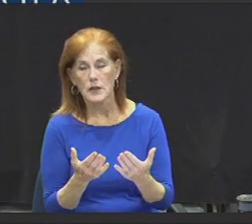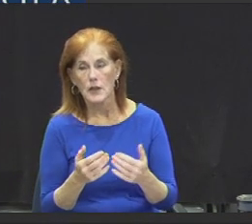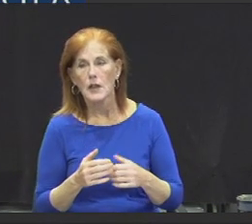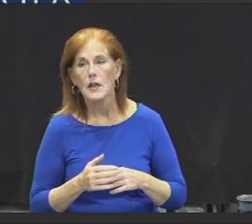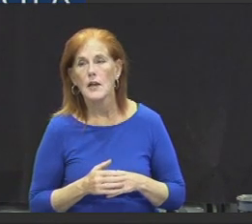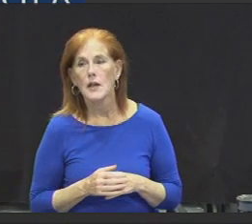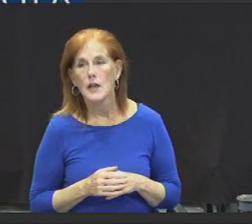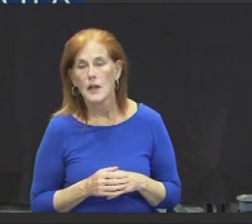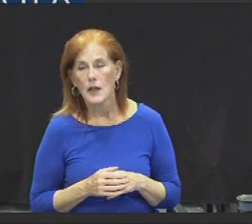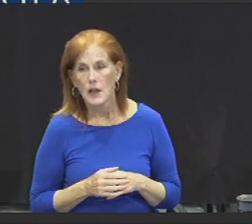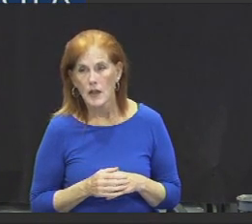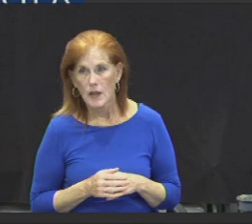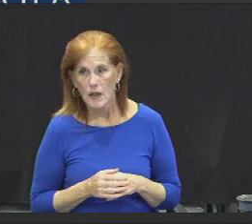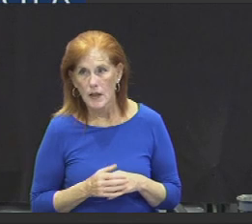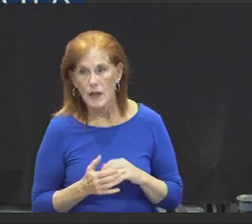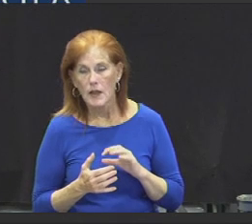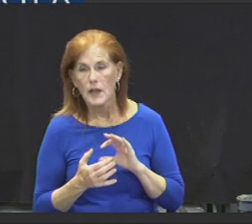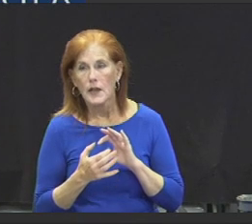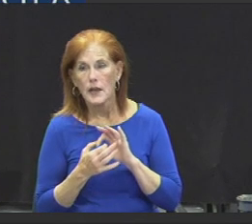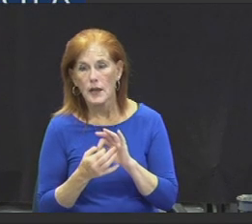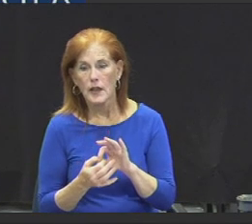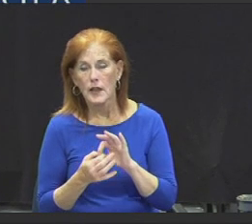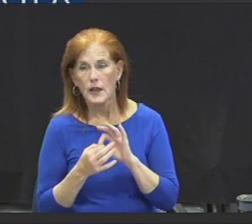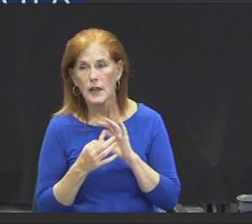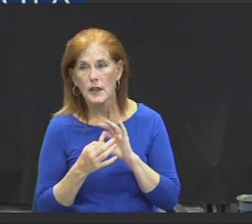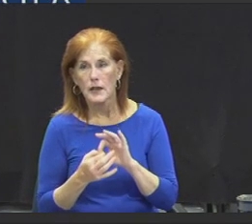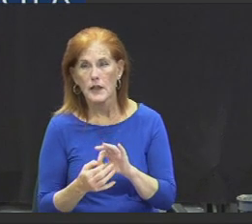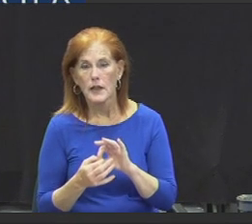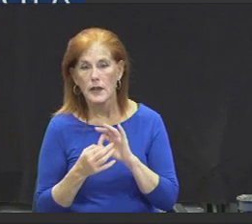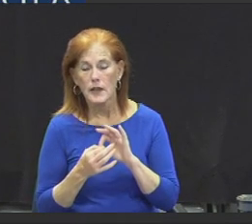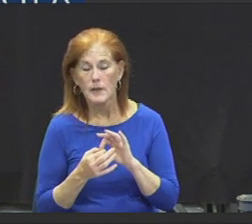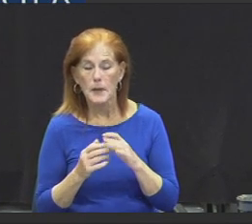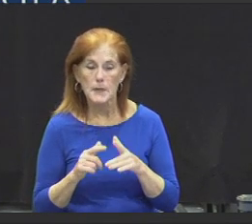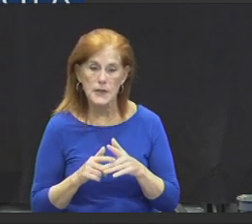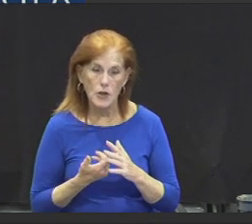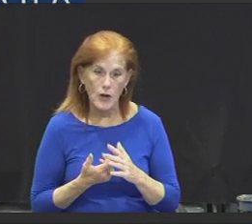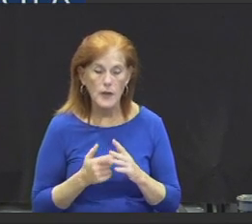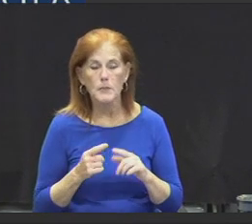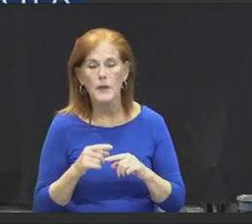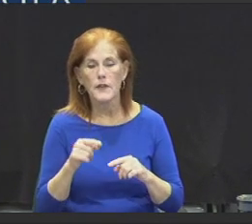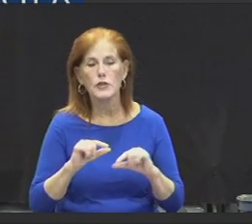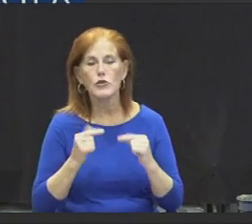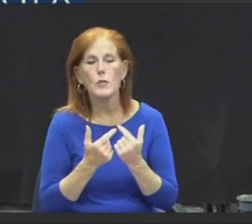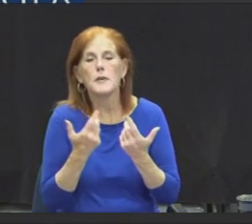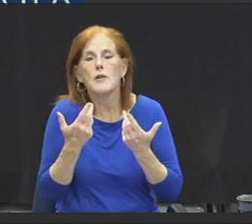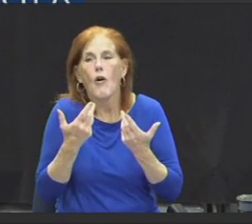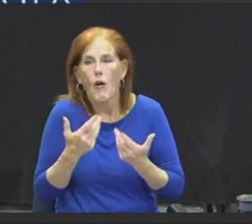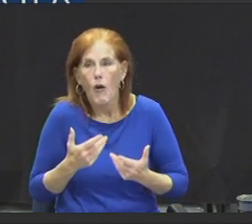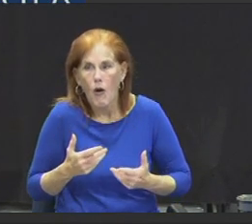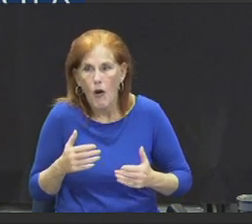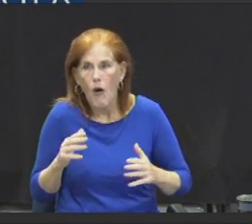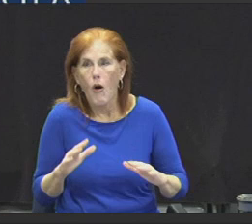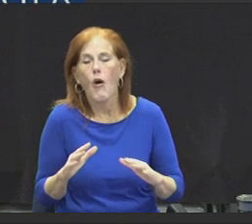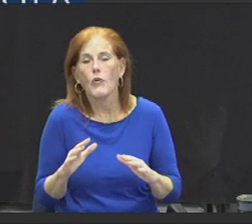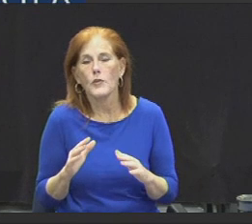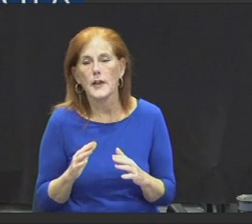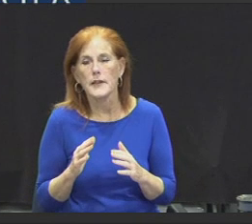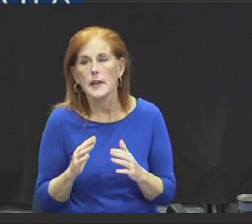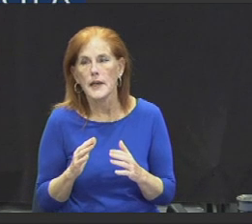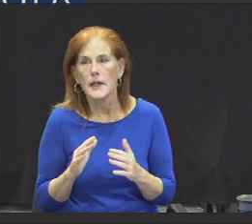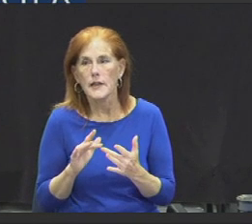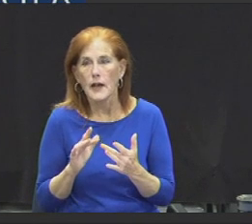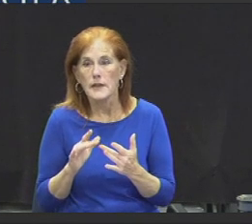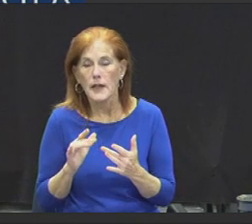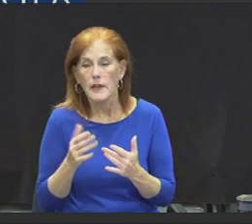this connection that's been, I would say initiated, but this group has already talked to the group, but